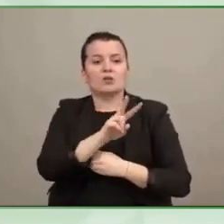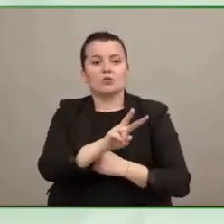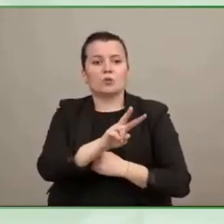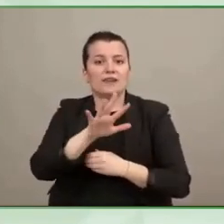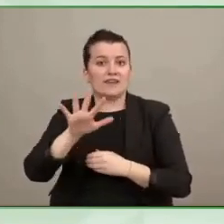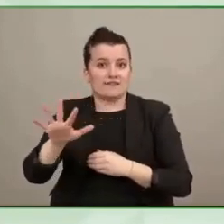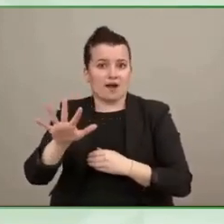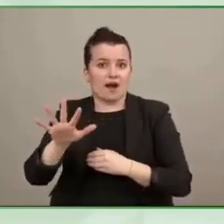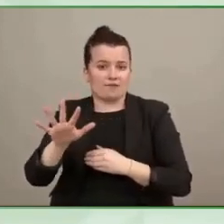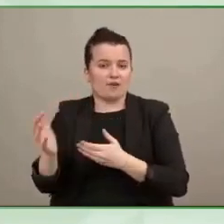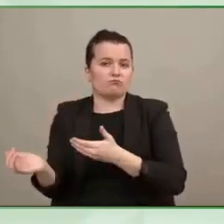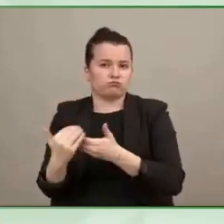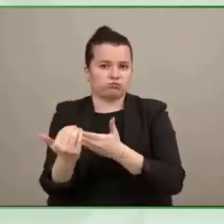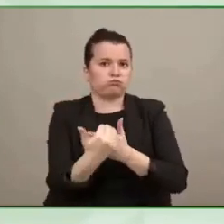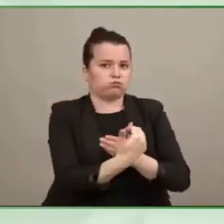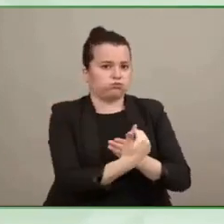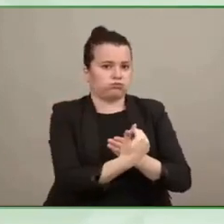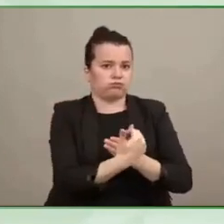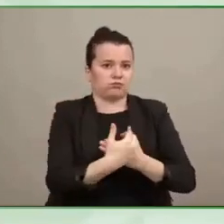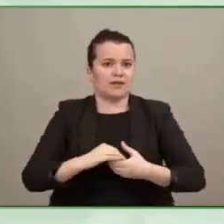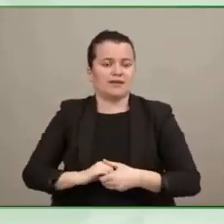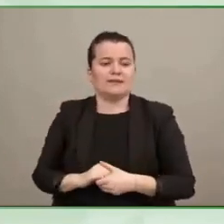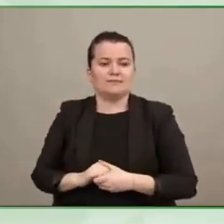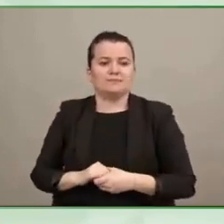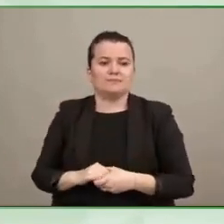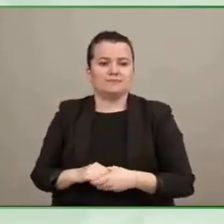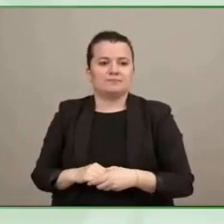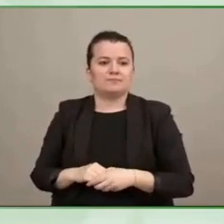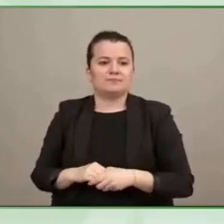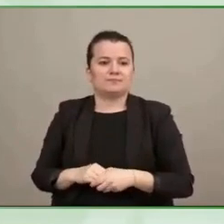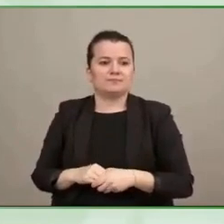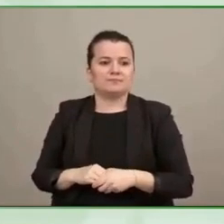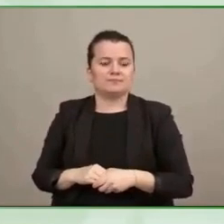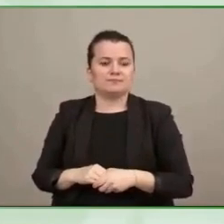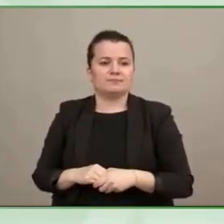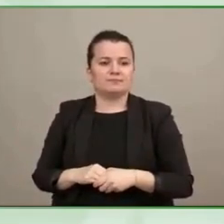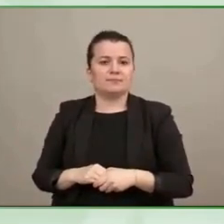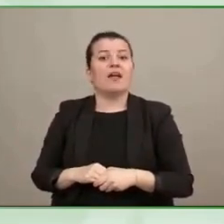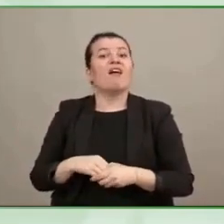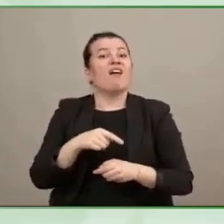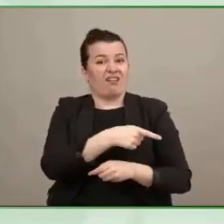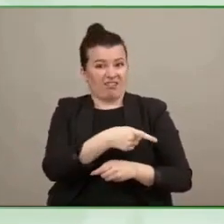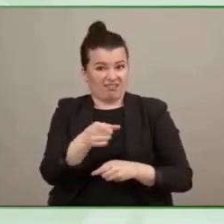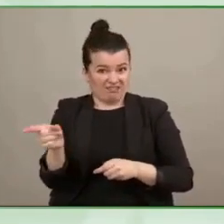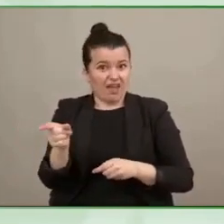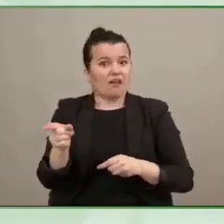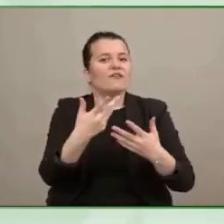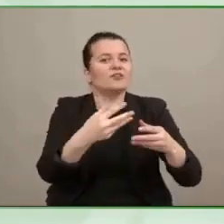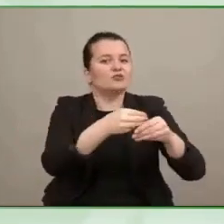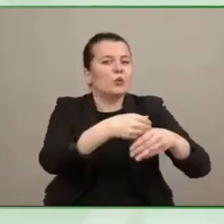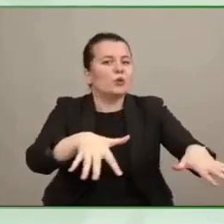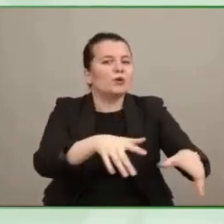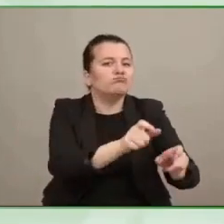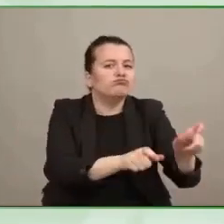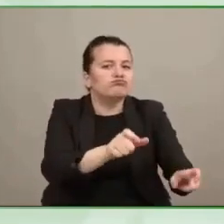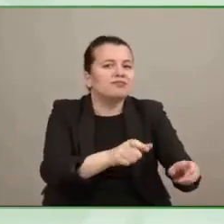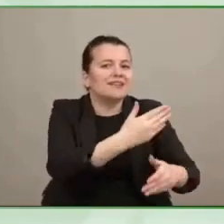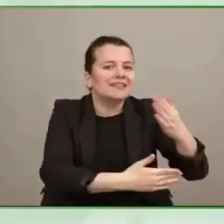We Can network for persons with disability. As you mentioned, we have make